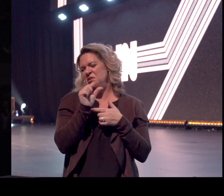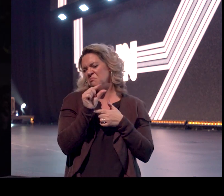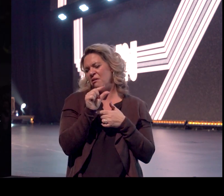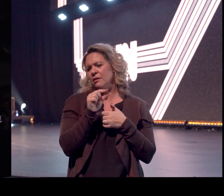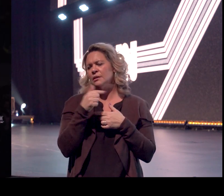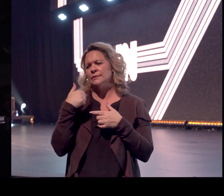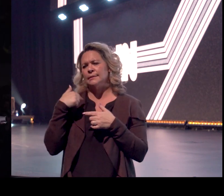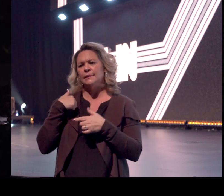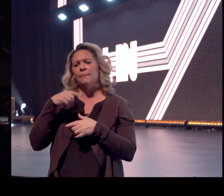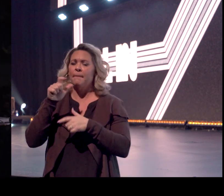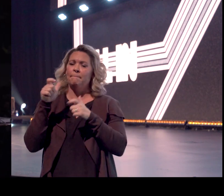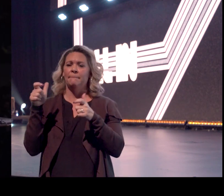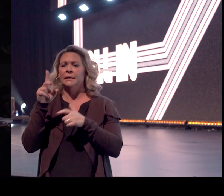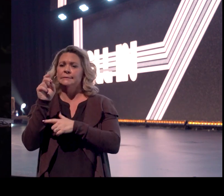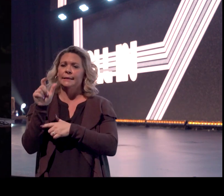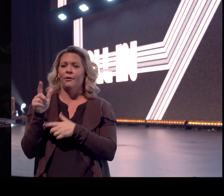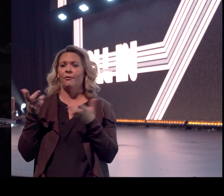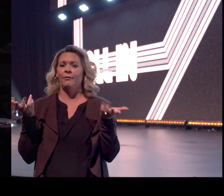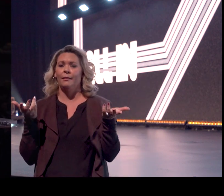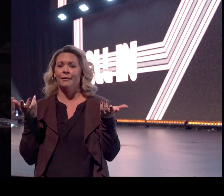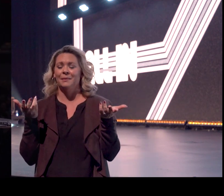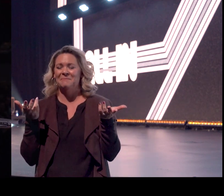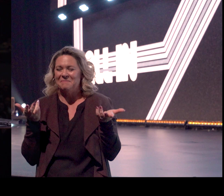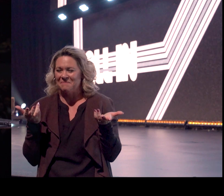otherwise, like, what are they saying? I'm a big deal.